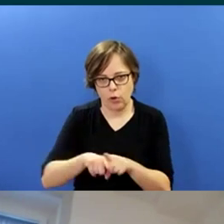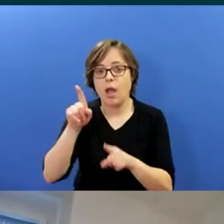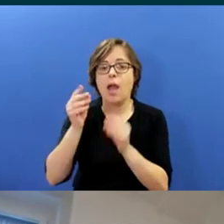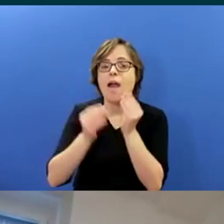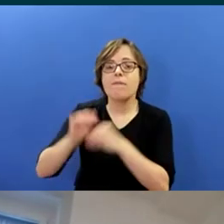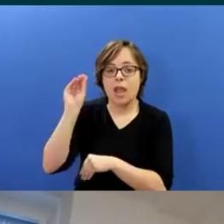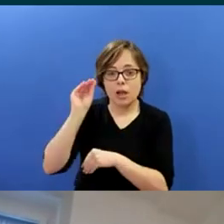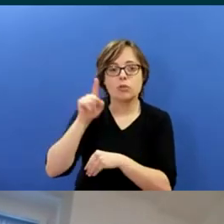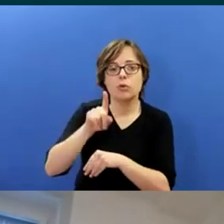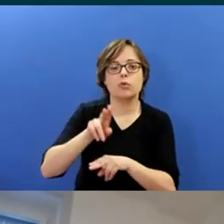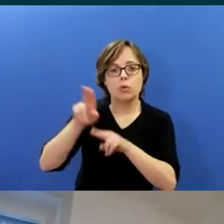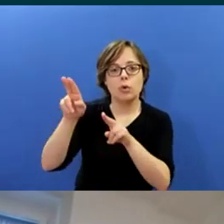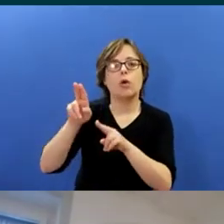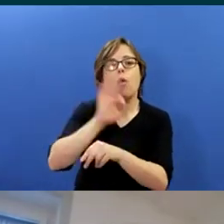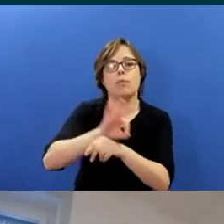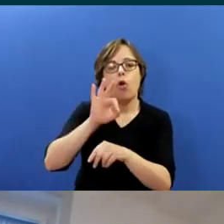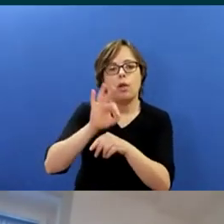us, smart city